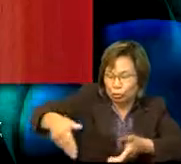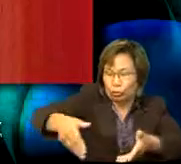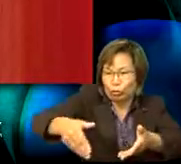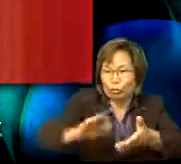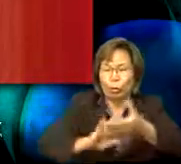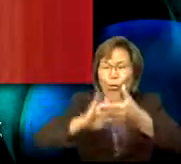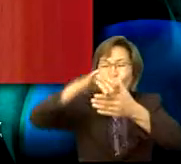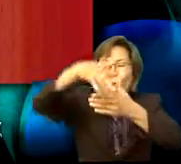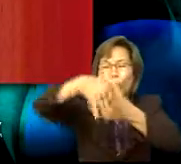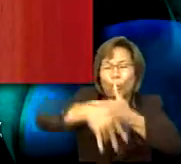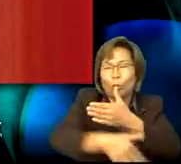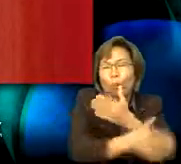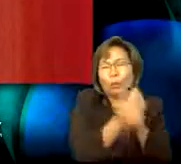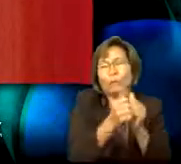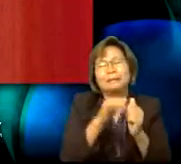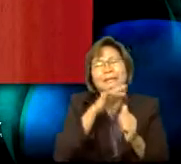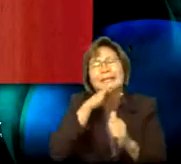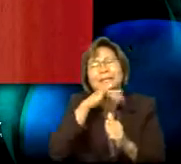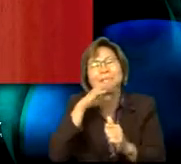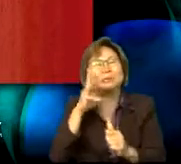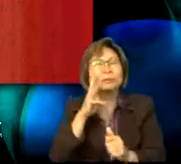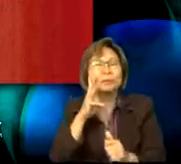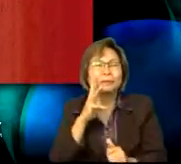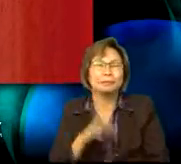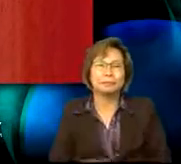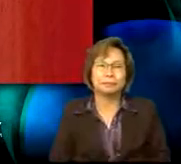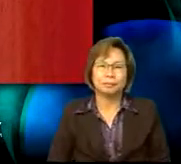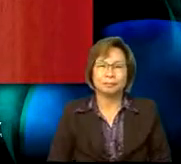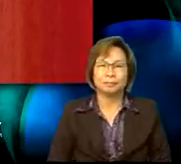The drains overflowed with dirty water.